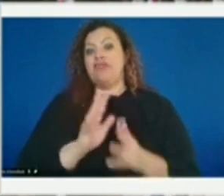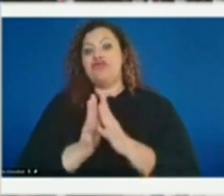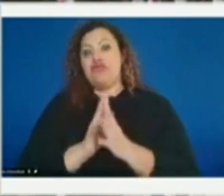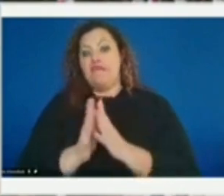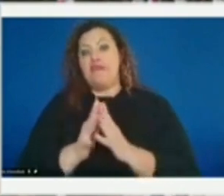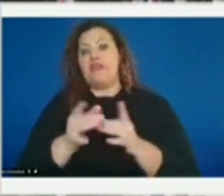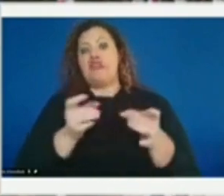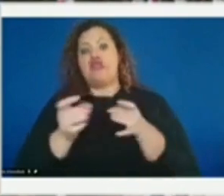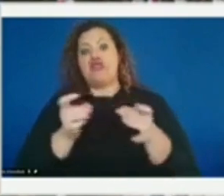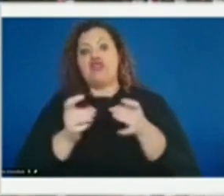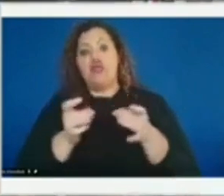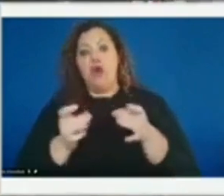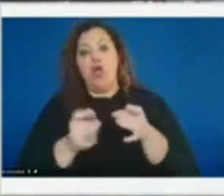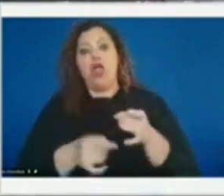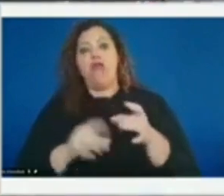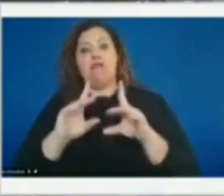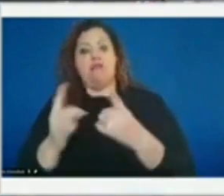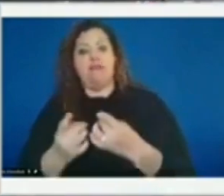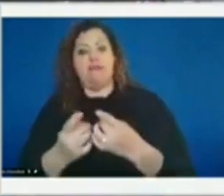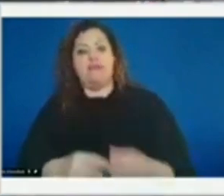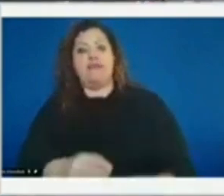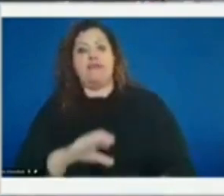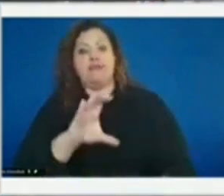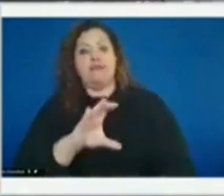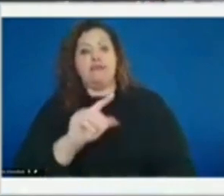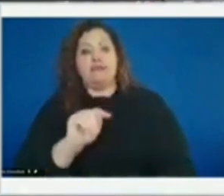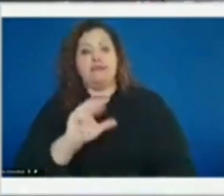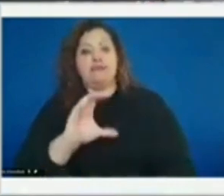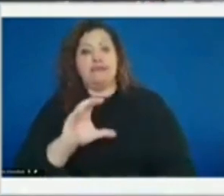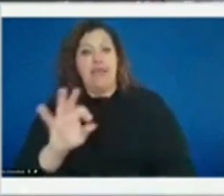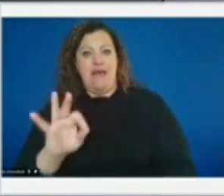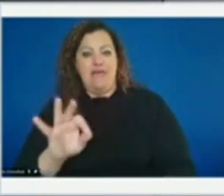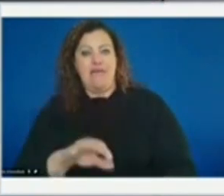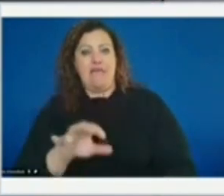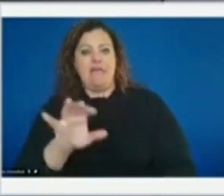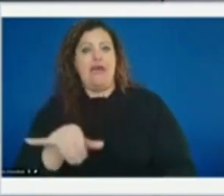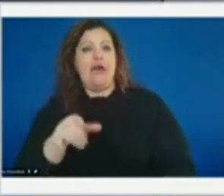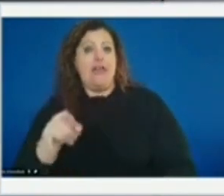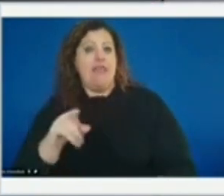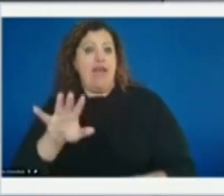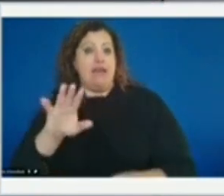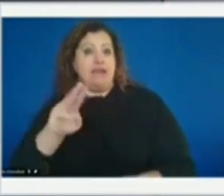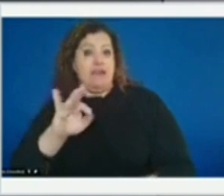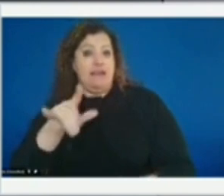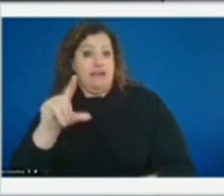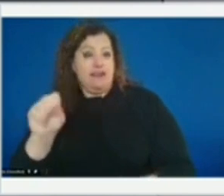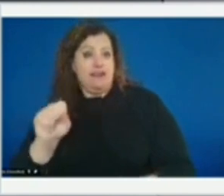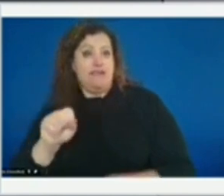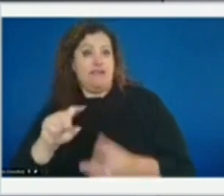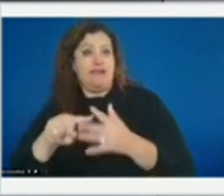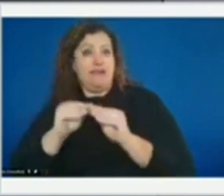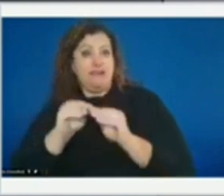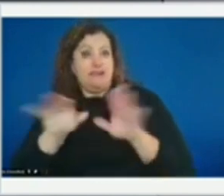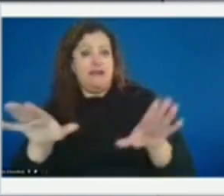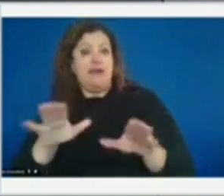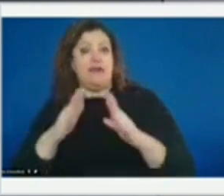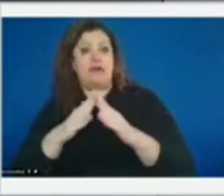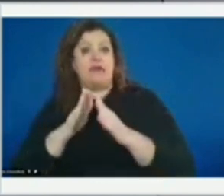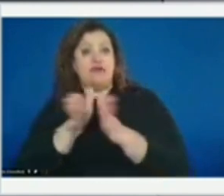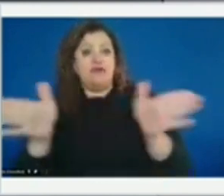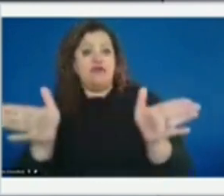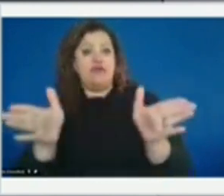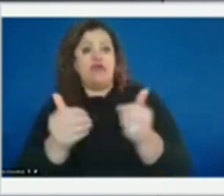as CTCO. This expansion was rolled out citywide, including training nearly 50